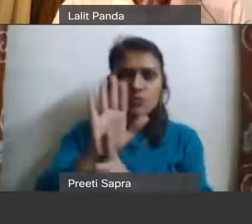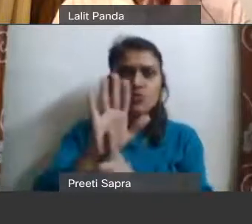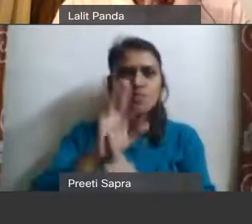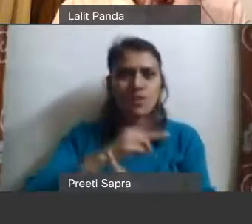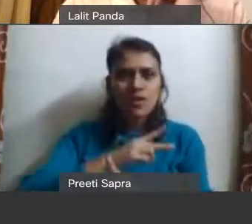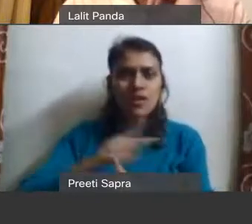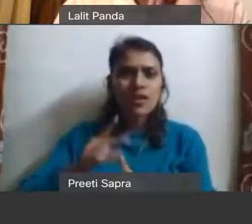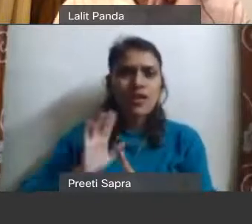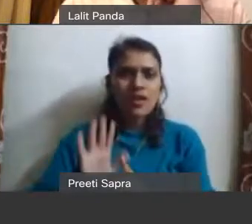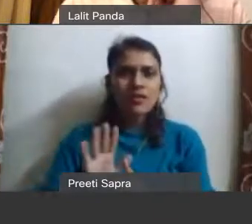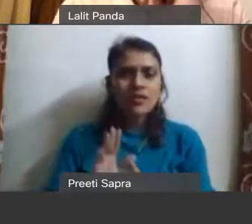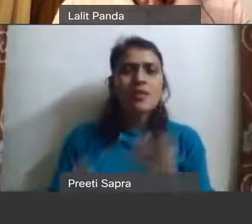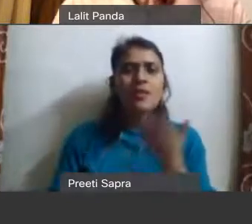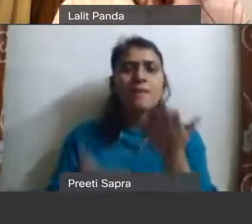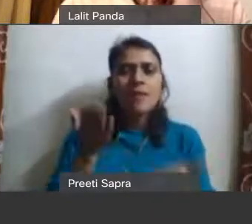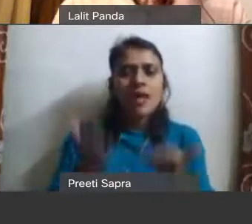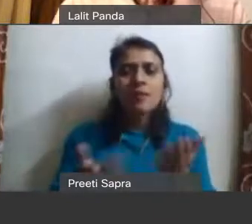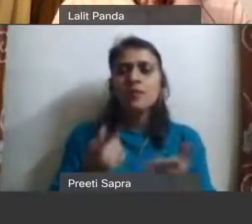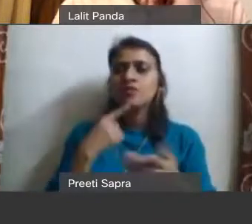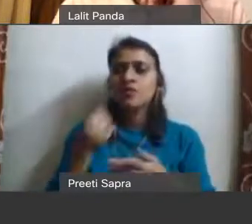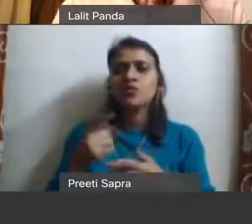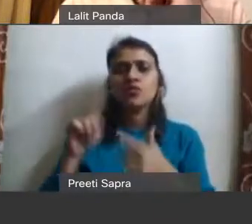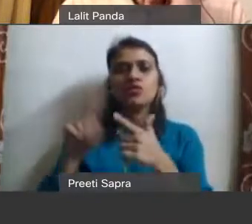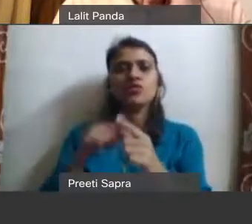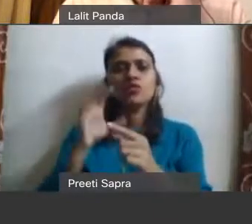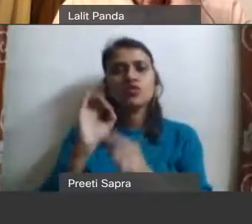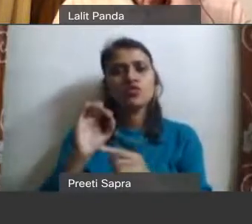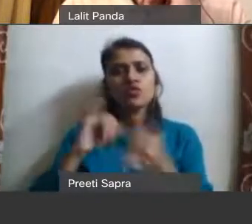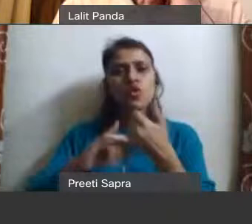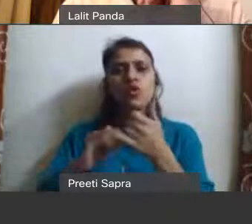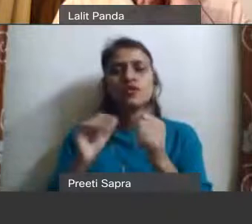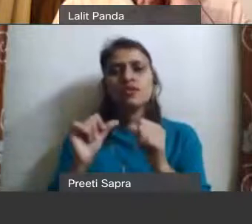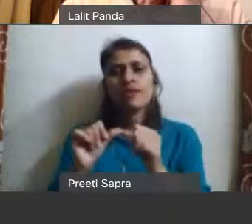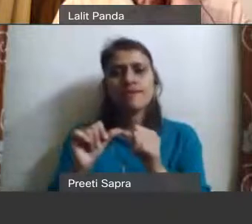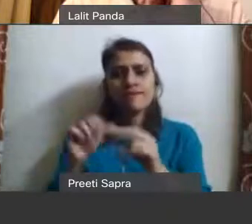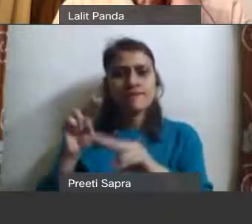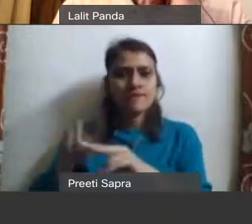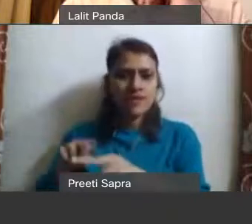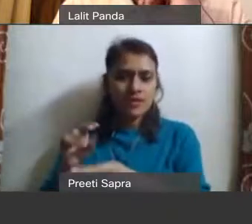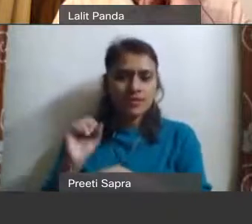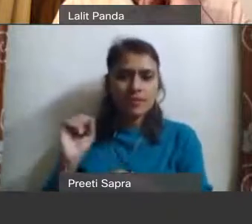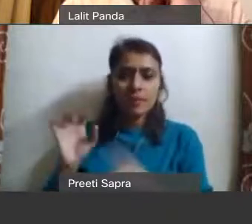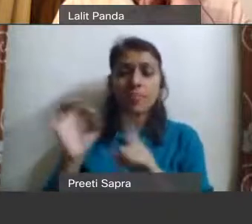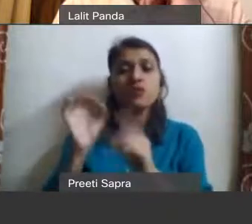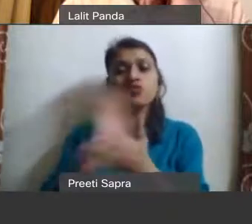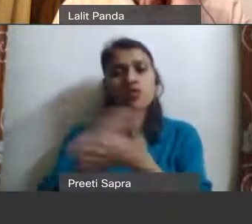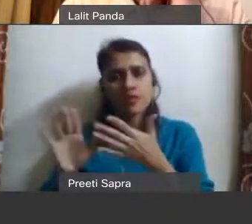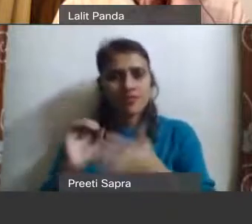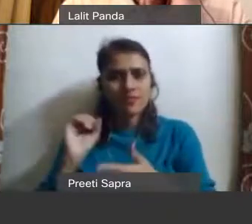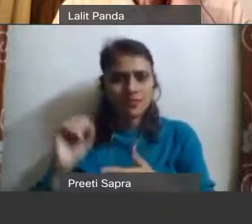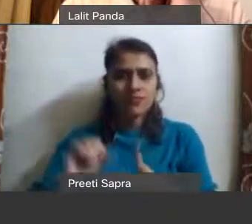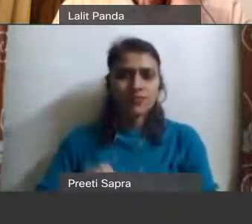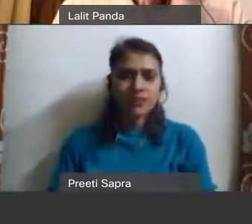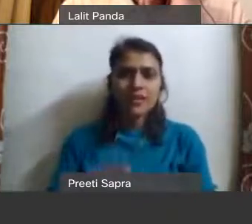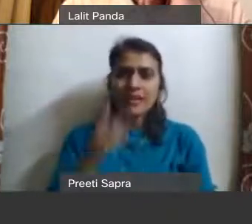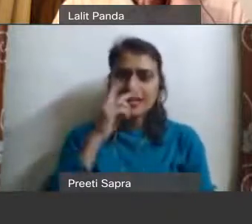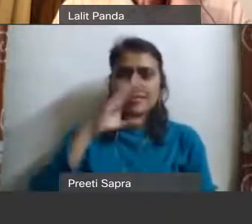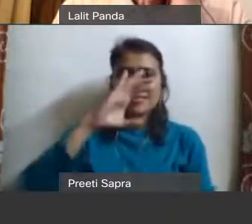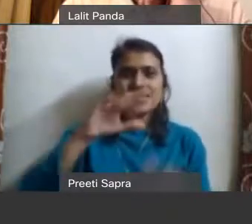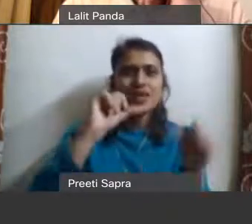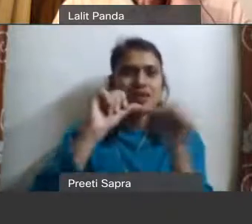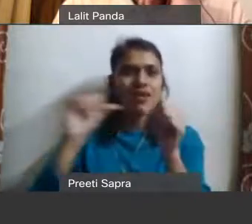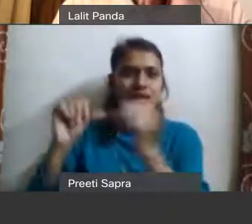is somewhat of a doctrine which is laid out by Joseph Schein, even going under the traditional twin test itself, the CAA